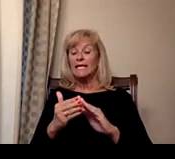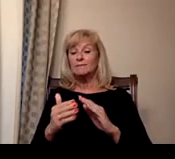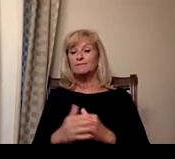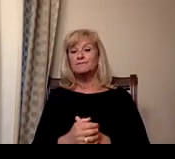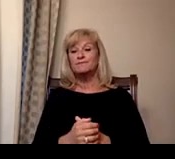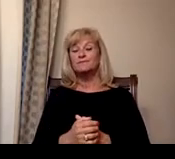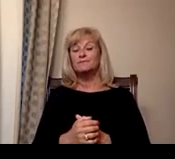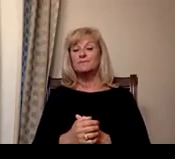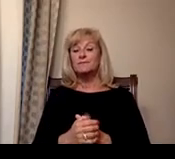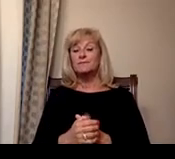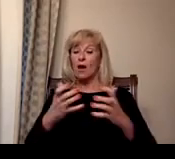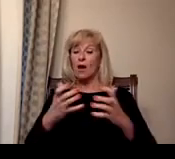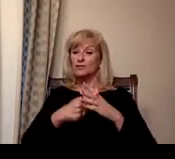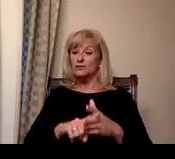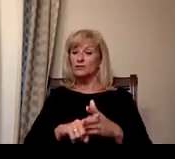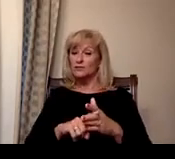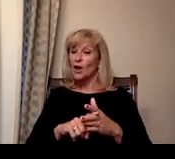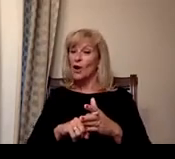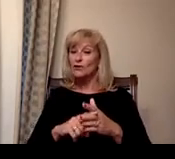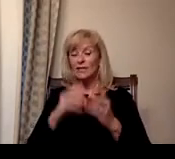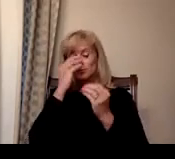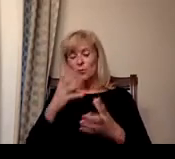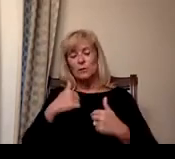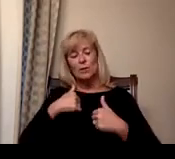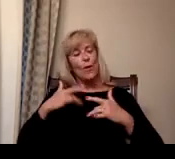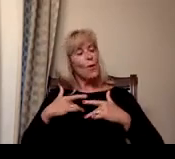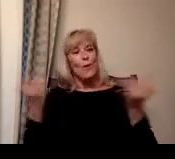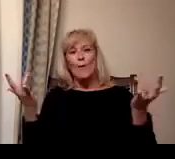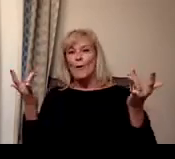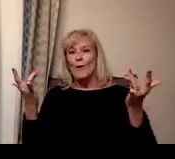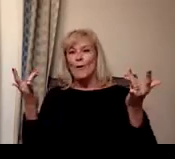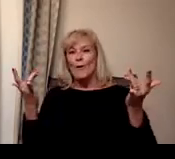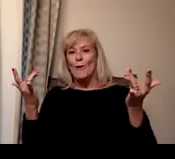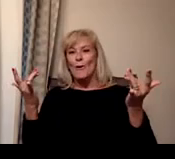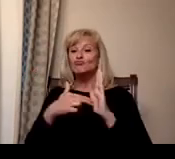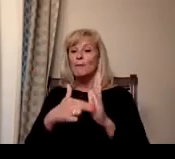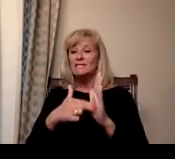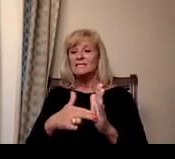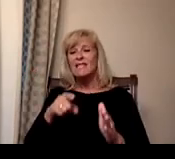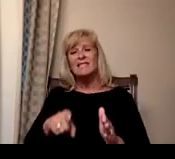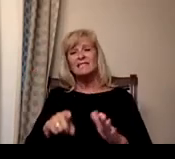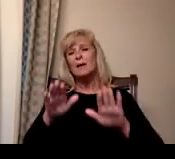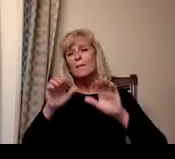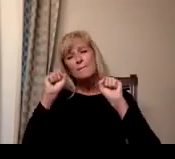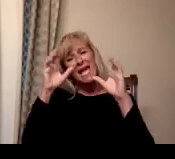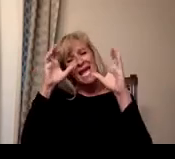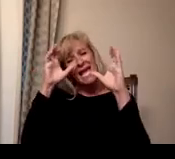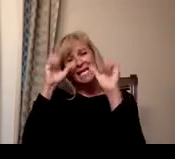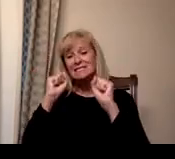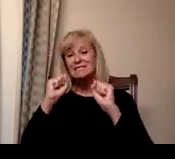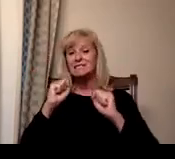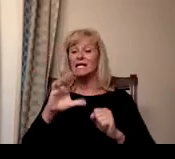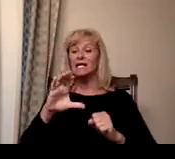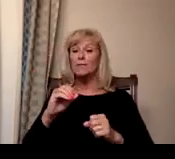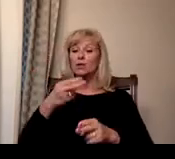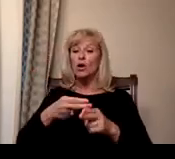So I wanted to start by just saying how excited I am to represent this amazing company called ViiV. ViiV,